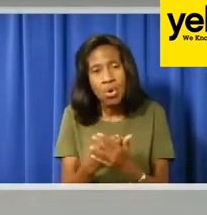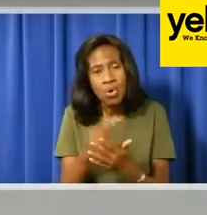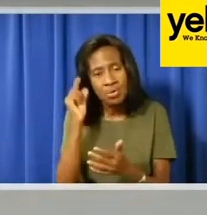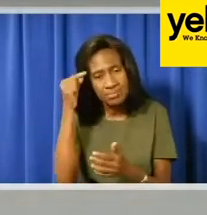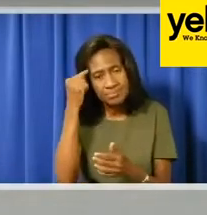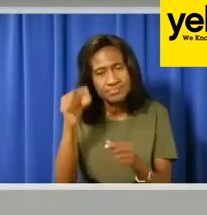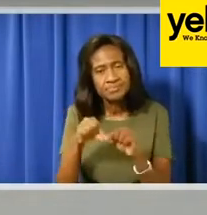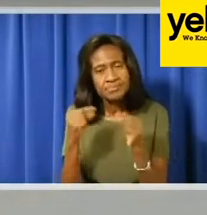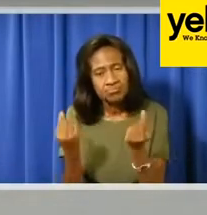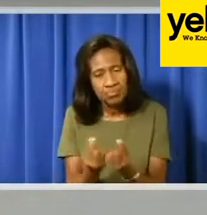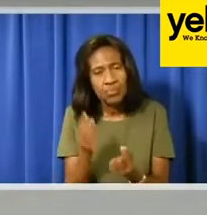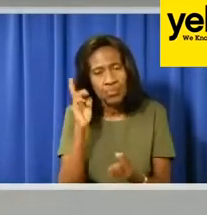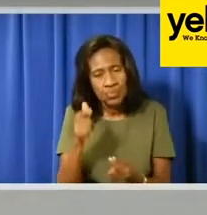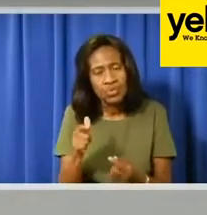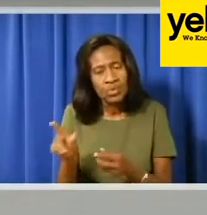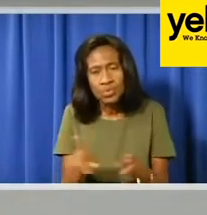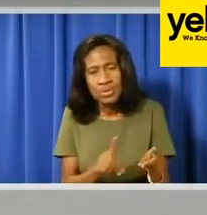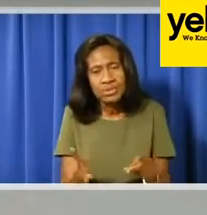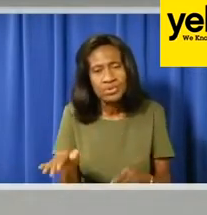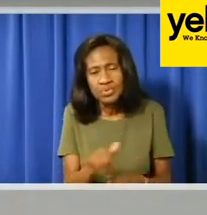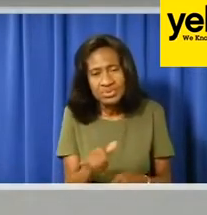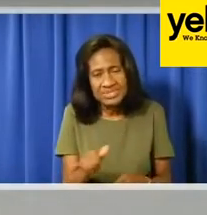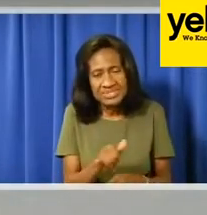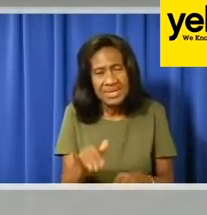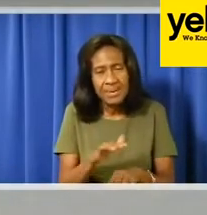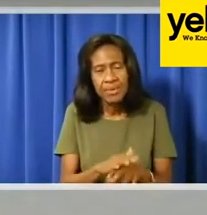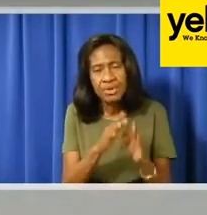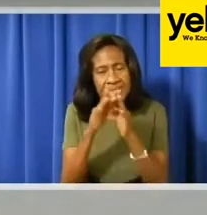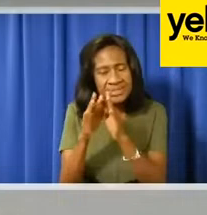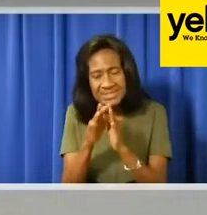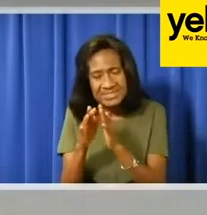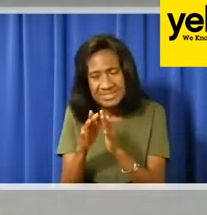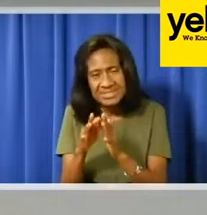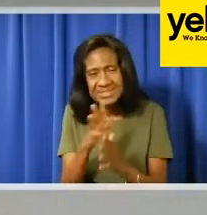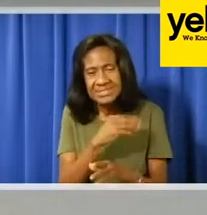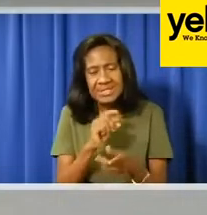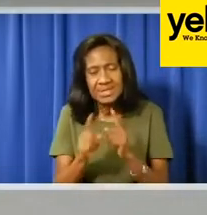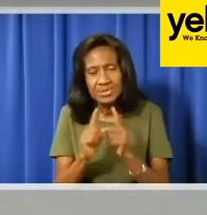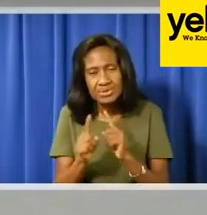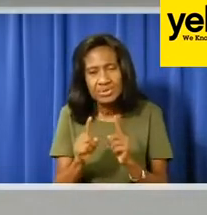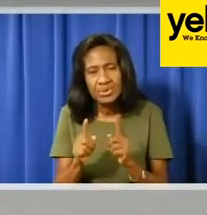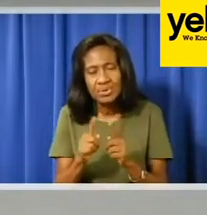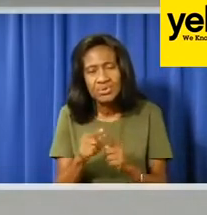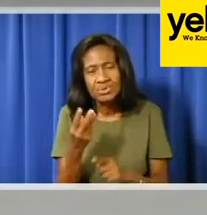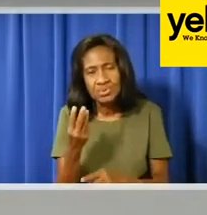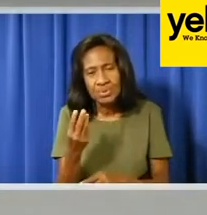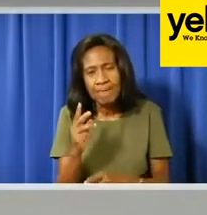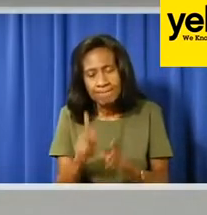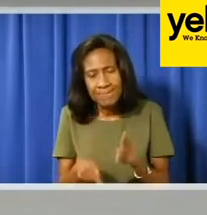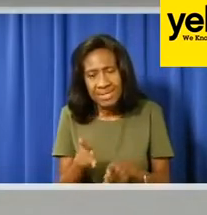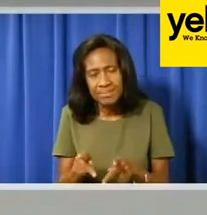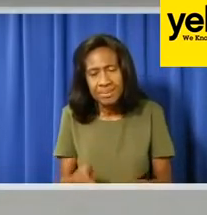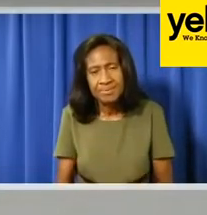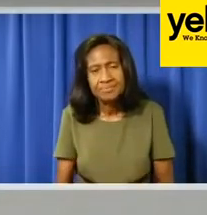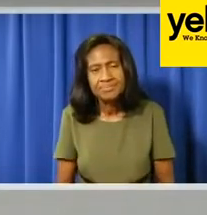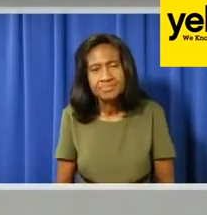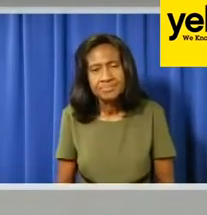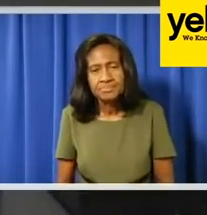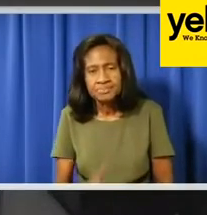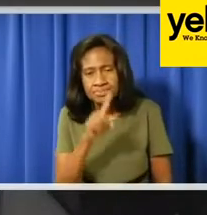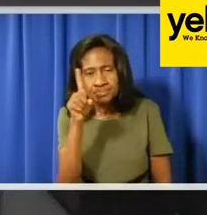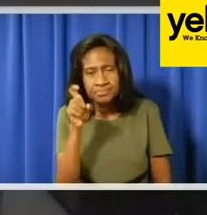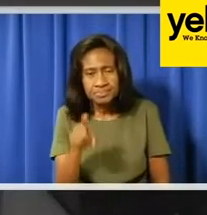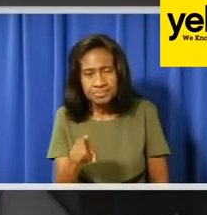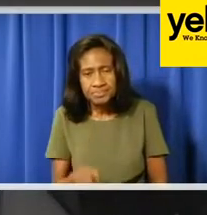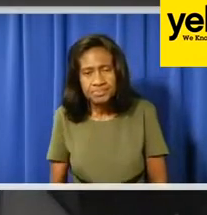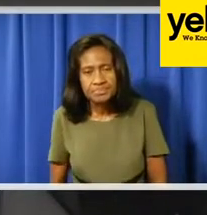fully on different forms of social media. Is there any plans to extend the vaccine clinics? Because now they've been closed on Mondays and they close